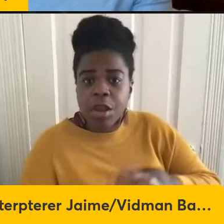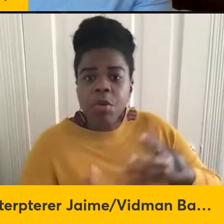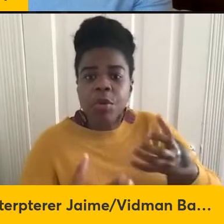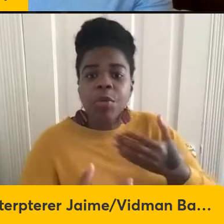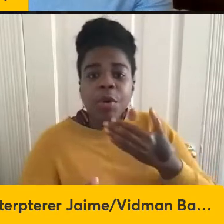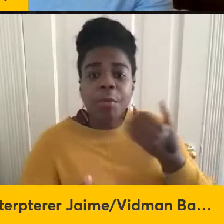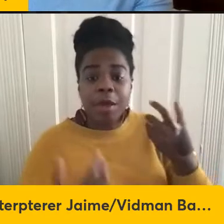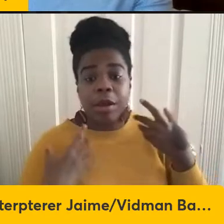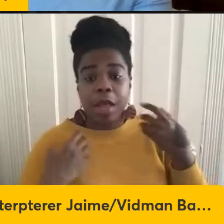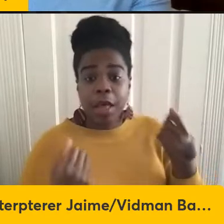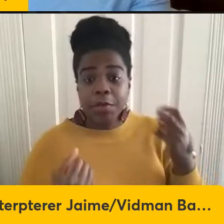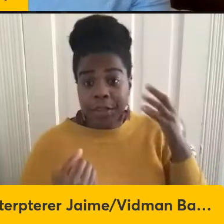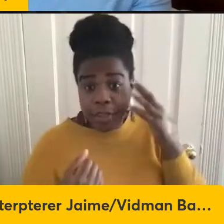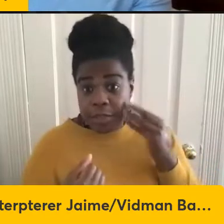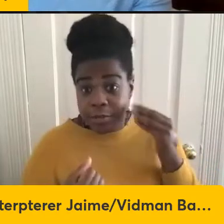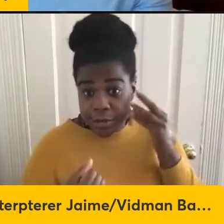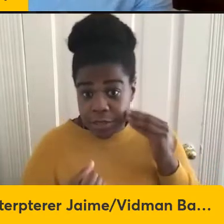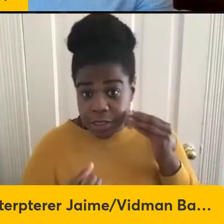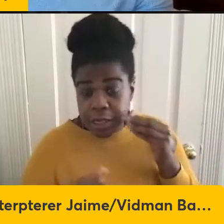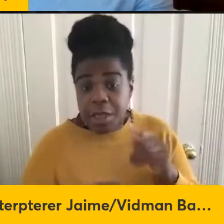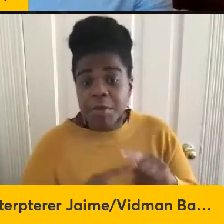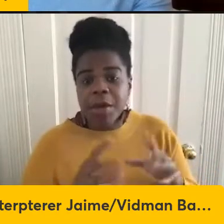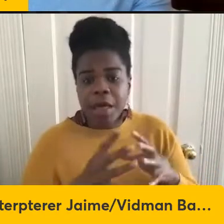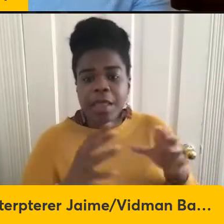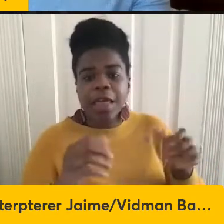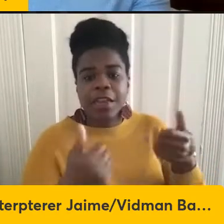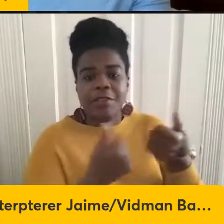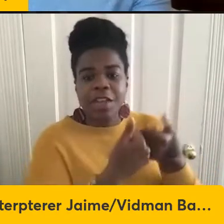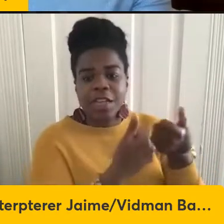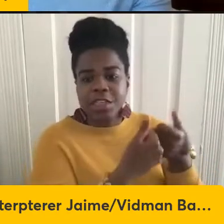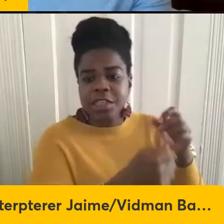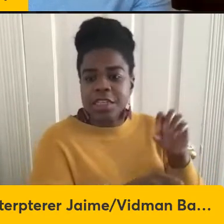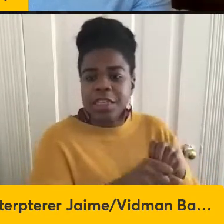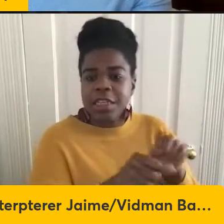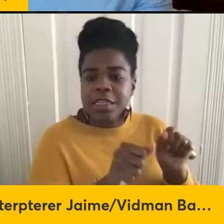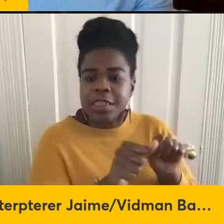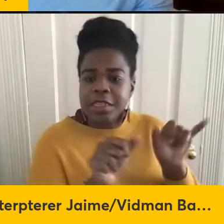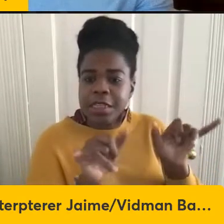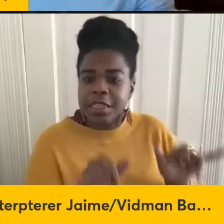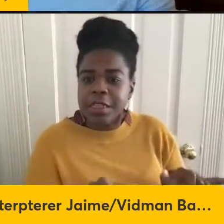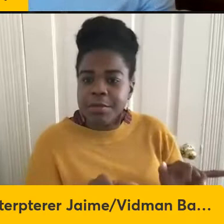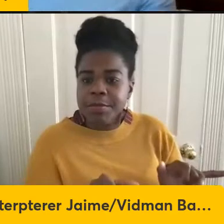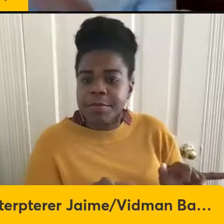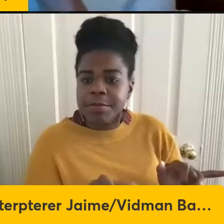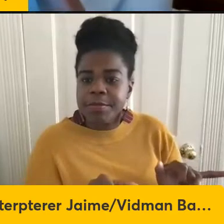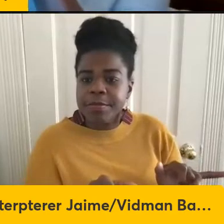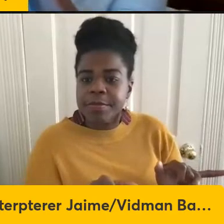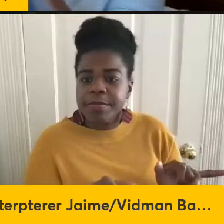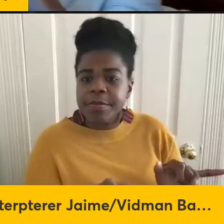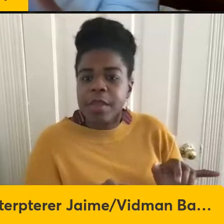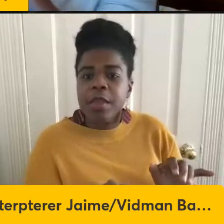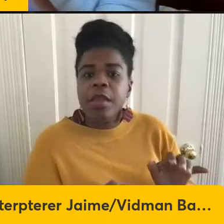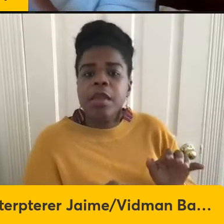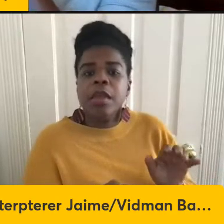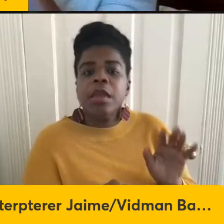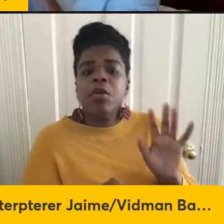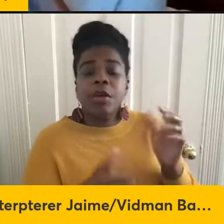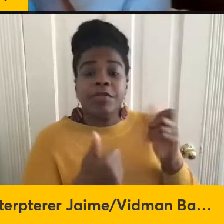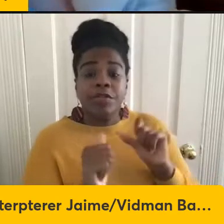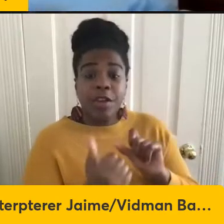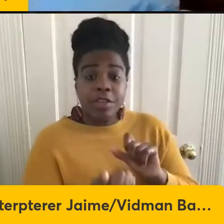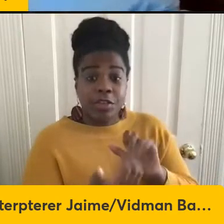health experience, but there are lots of challenges in the system. And one of the ways that we've tried to address this as